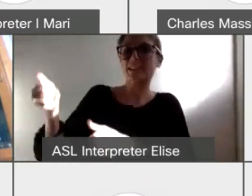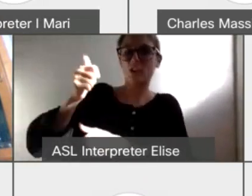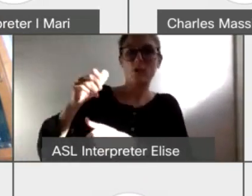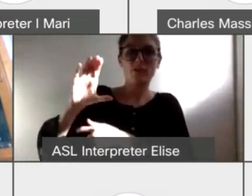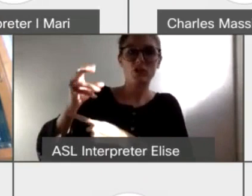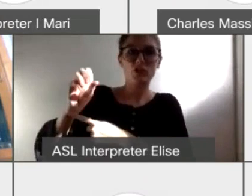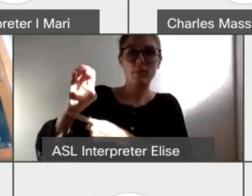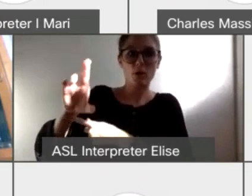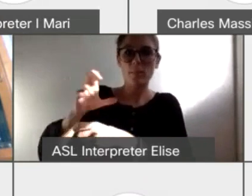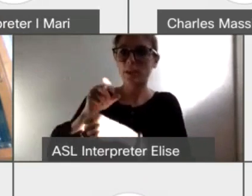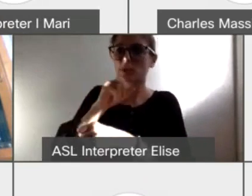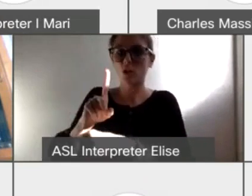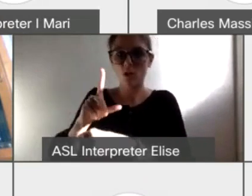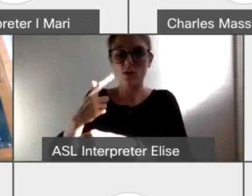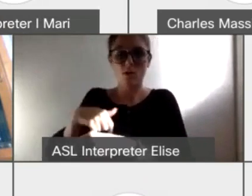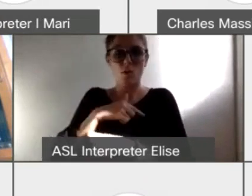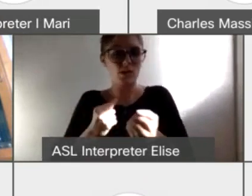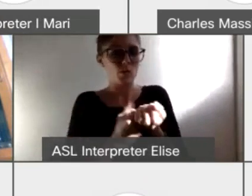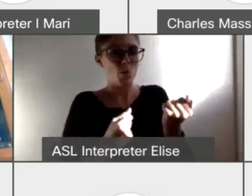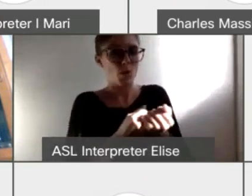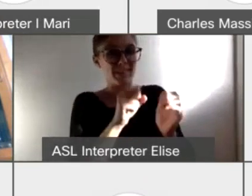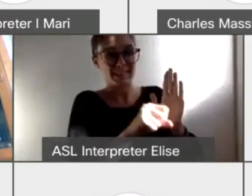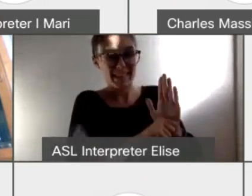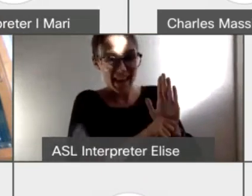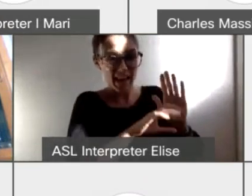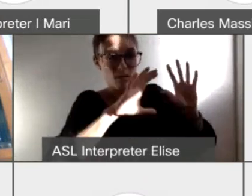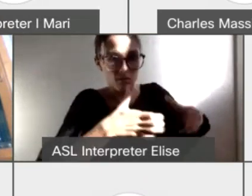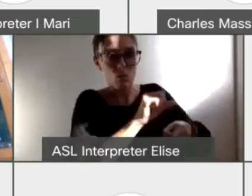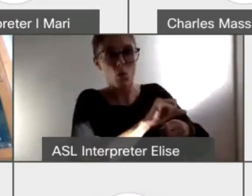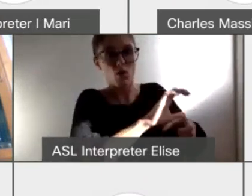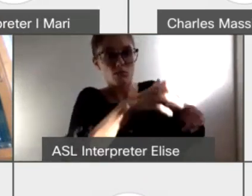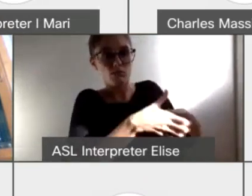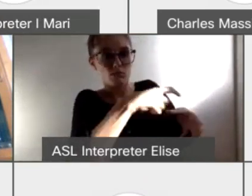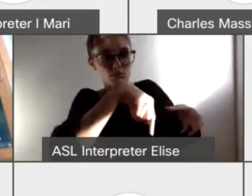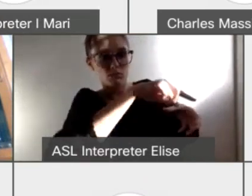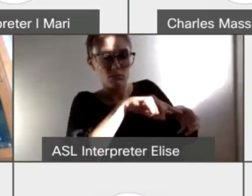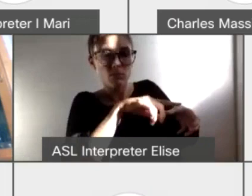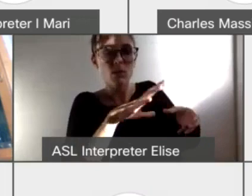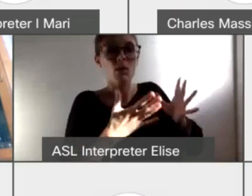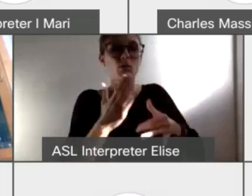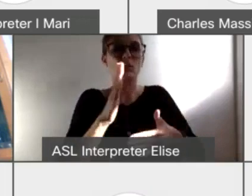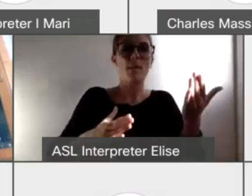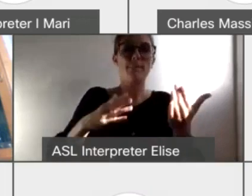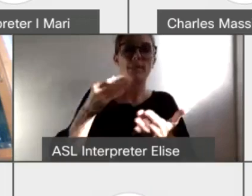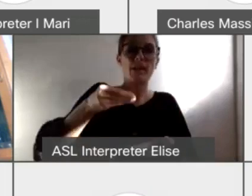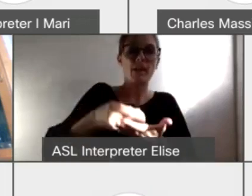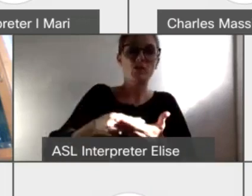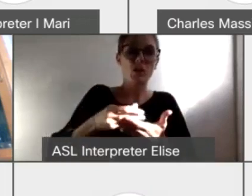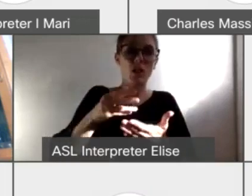to better support our state-operated workforce, and through some of the financial incentives,